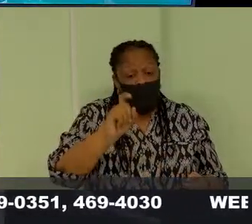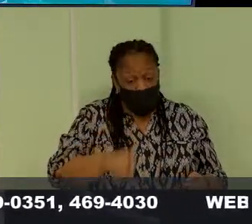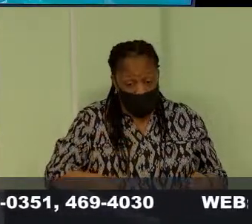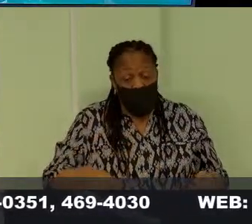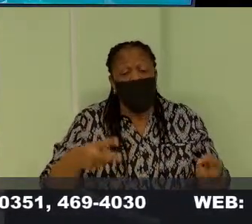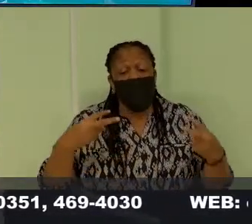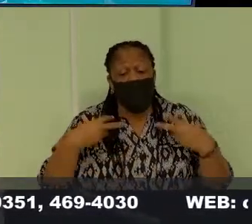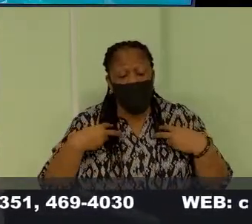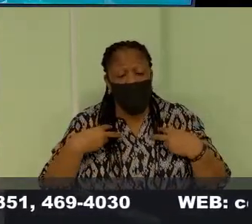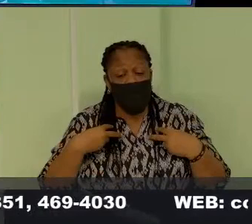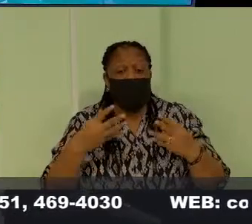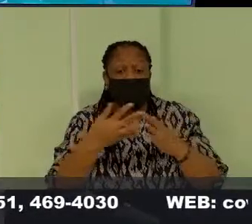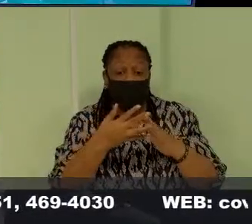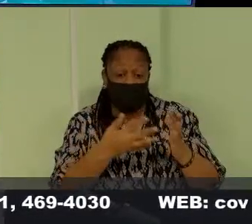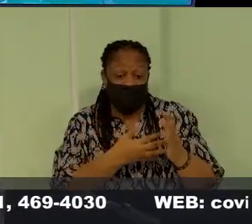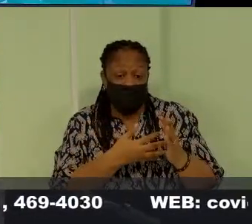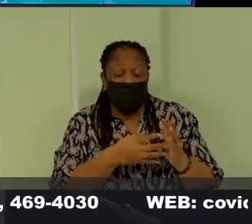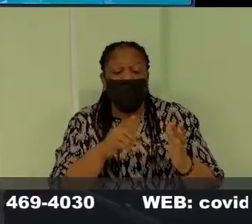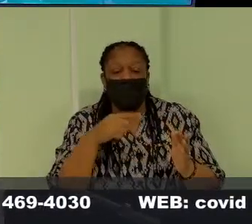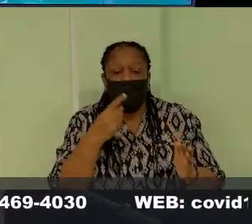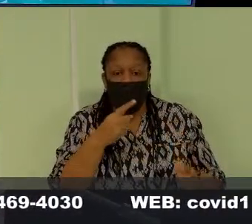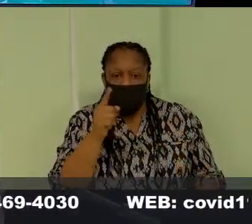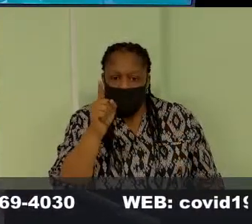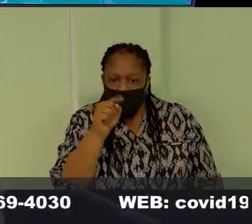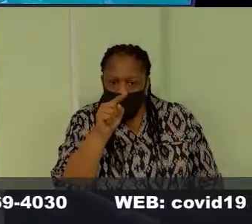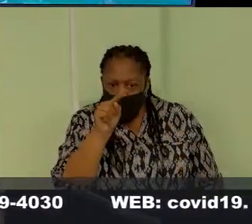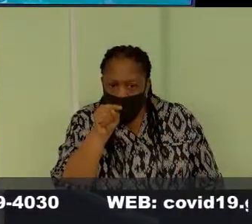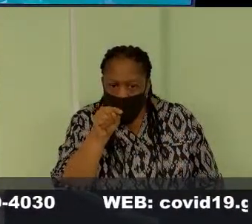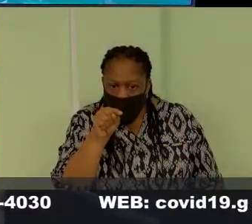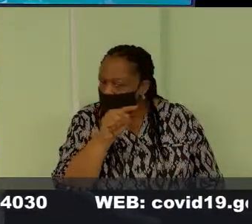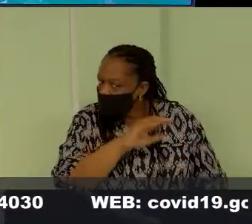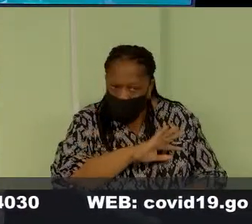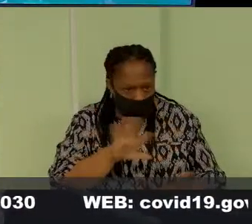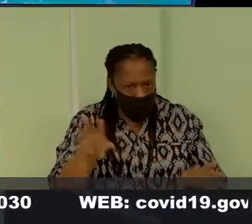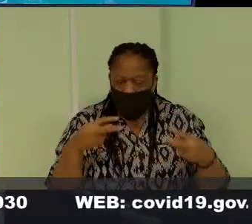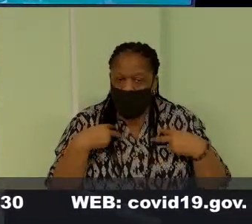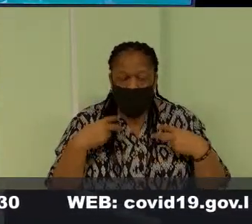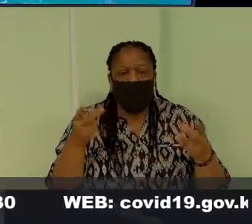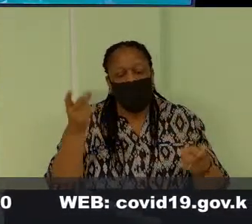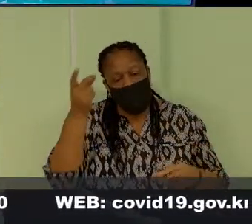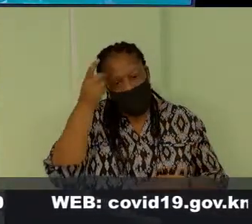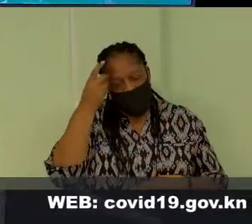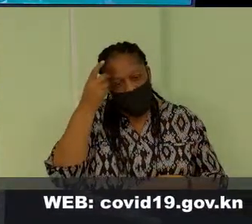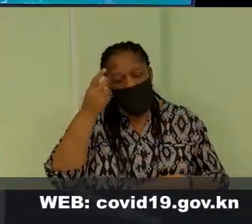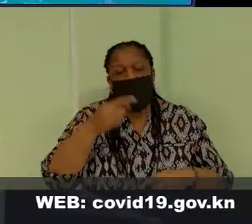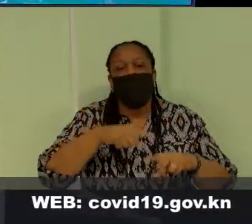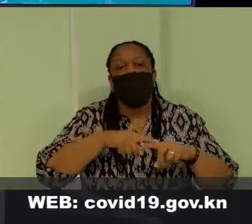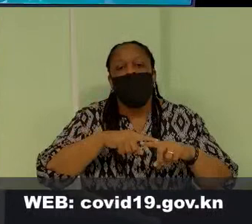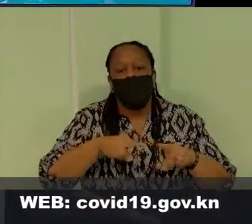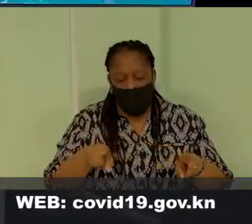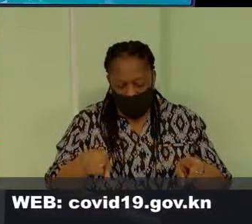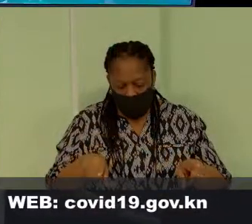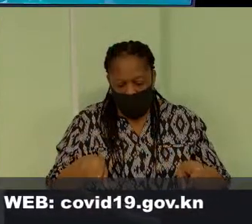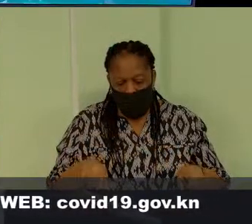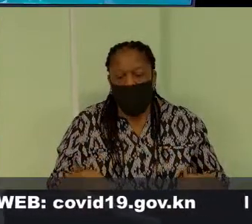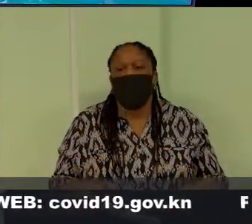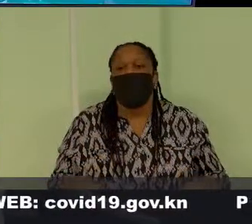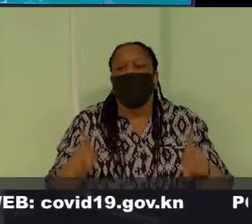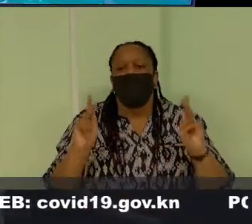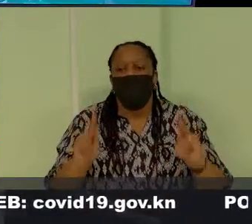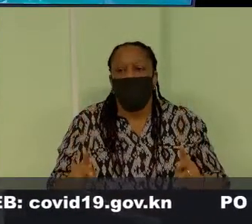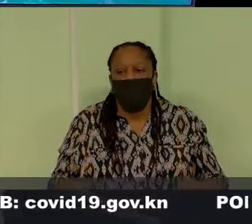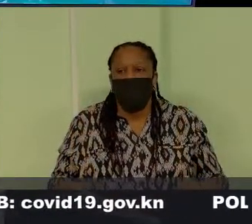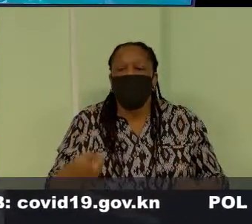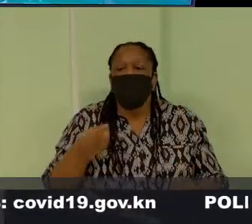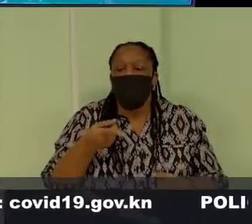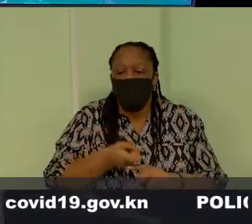they arrive. And so, yes, in opening the borders, there is going to be some risk involved, but we assume that the persons in the Caribbean bubble, we are all